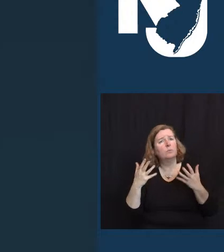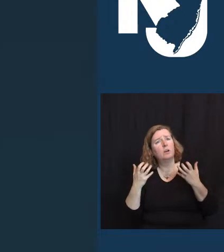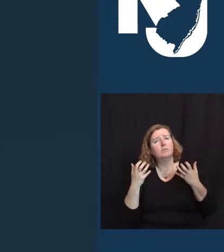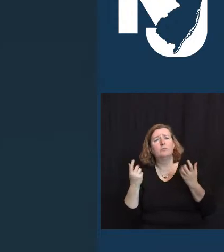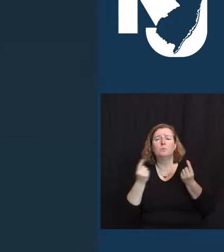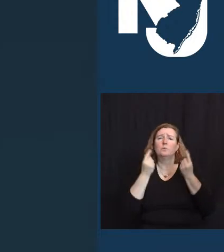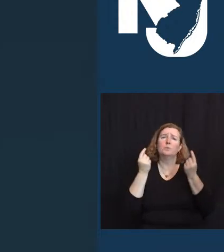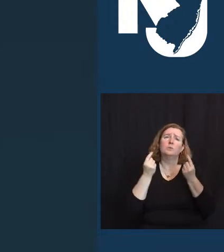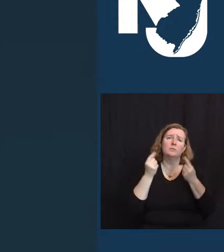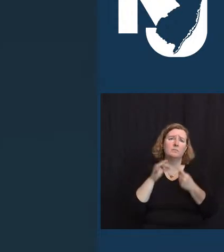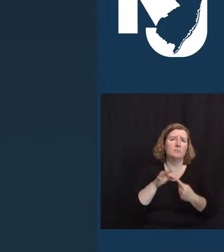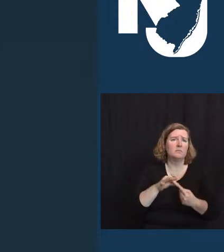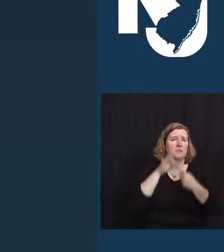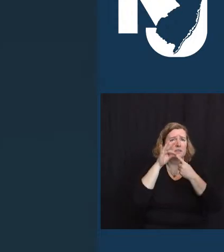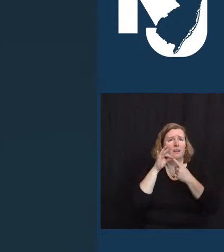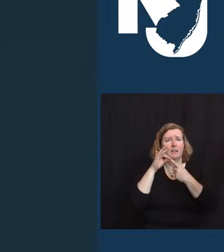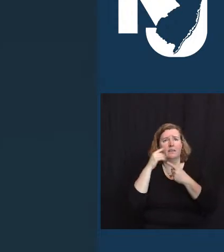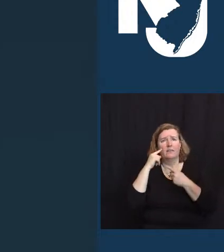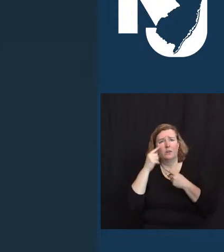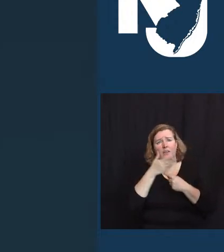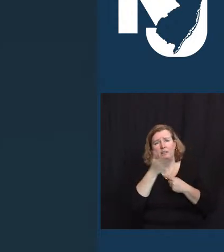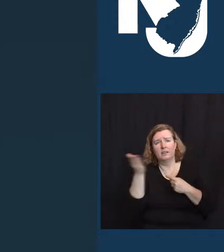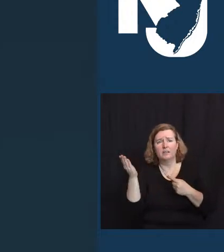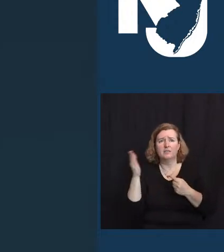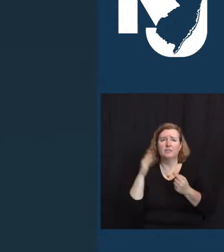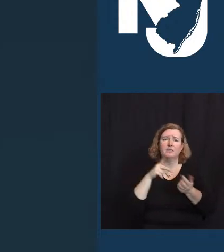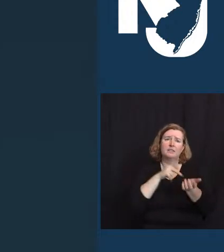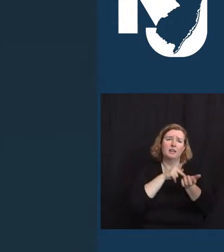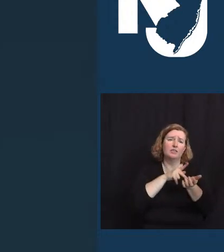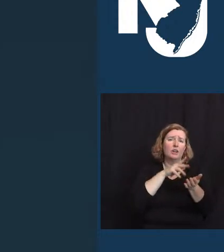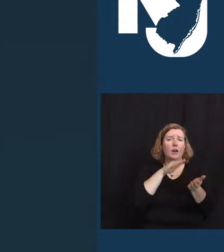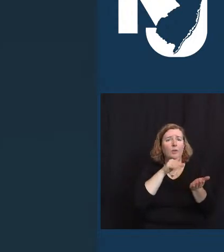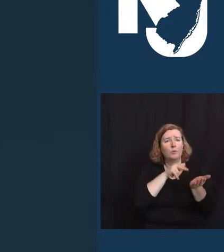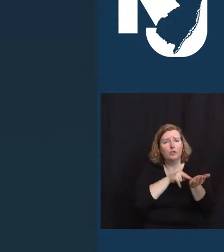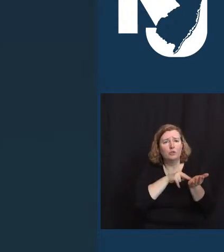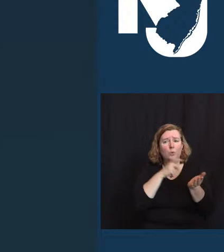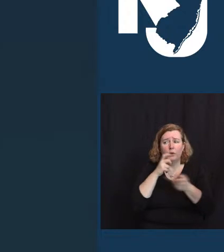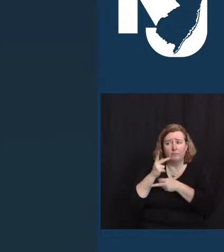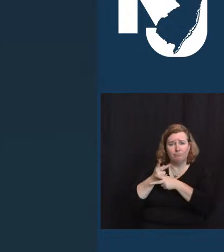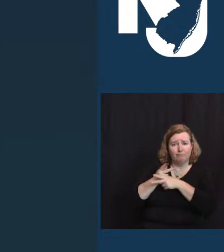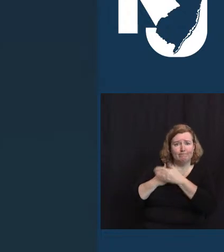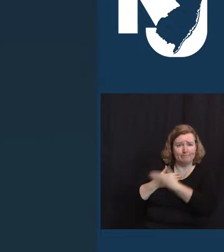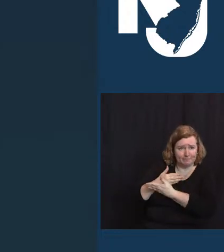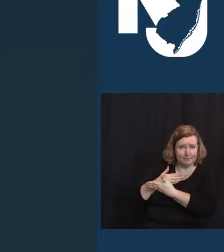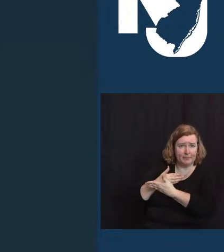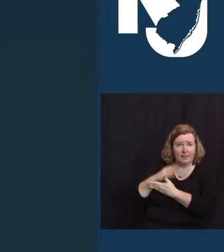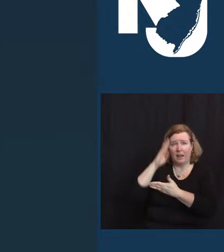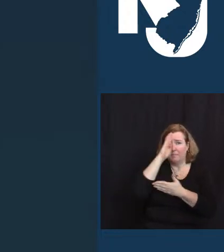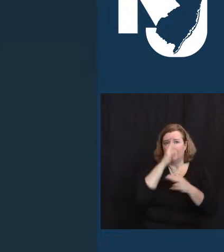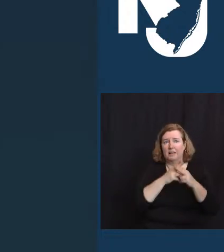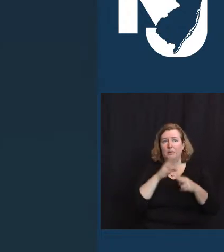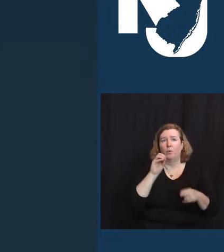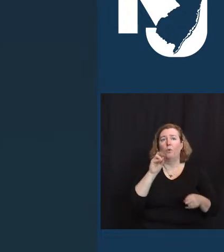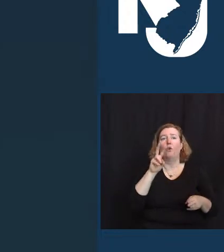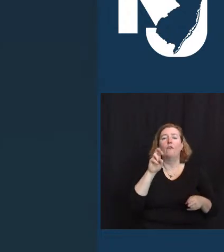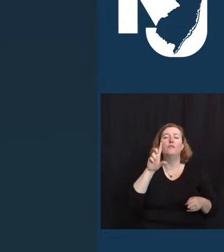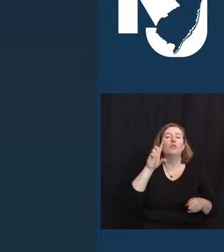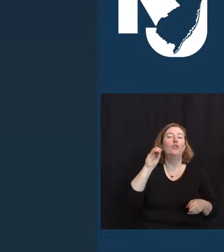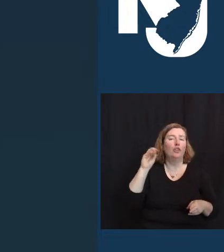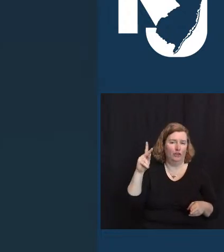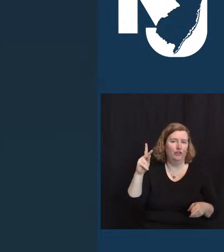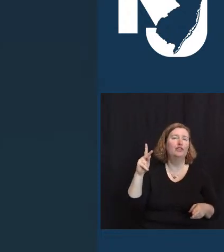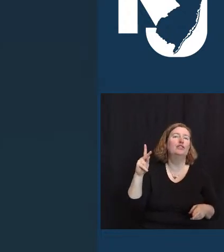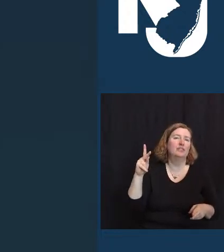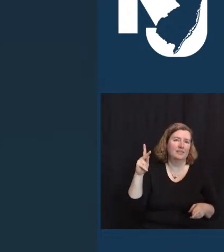the doctors and nurses at Overlook Hospital, where she was there for over 2 months as a COVID